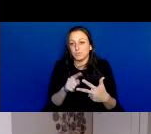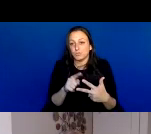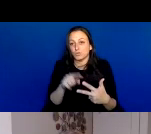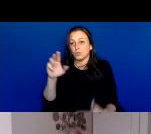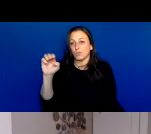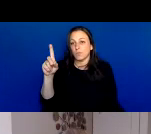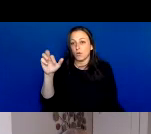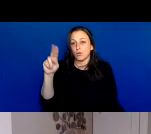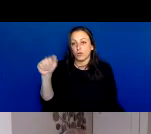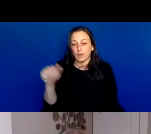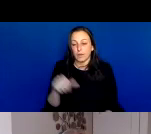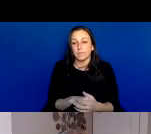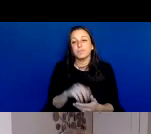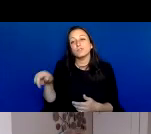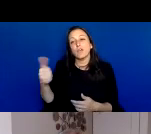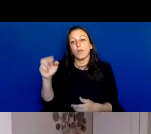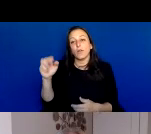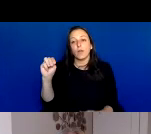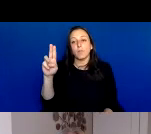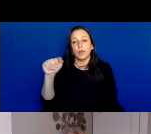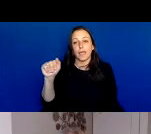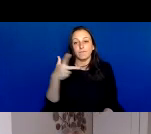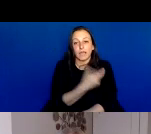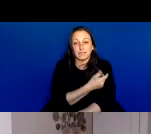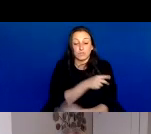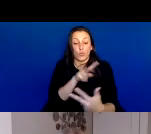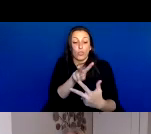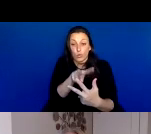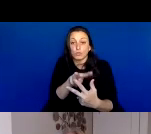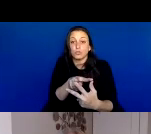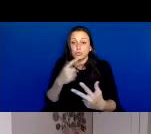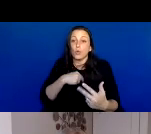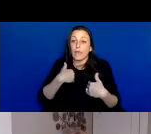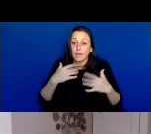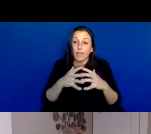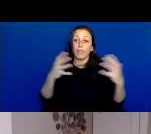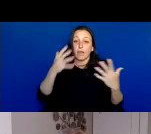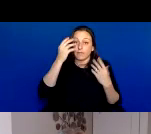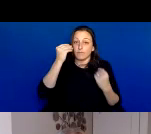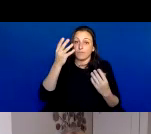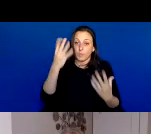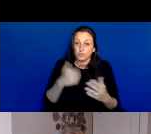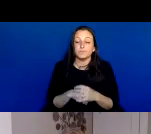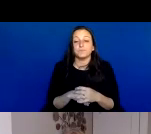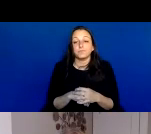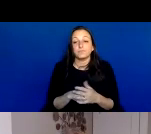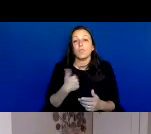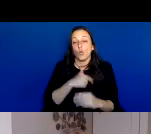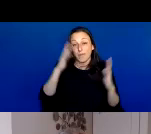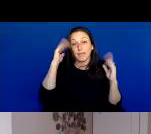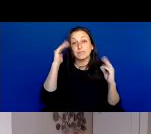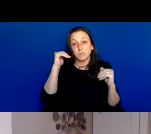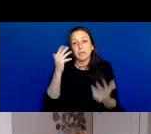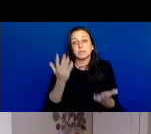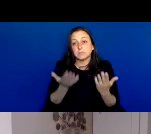Moderna other mRNA vaccine. And so those are the vaccines where we really have the most direct information. We do expect that there probably is